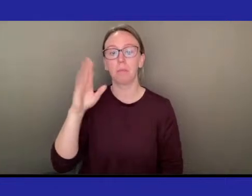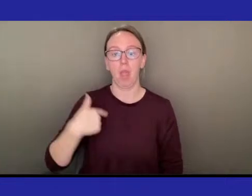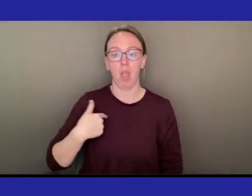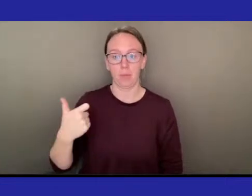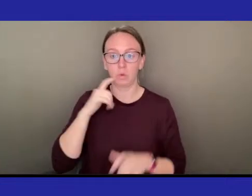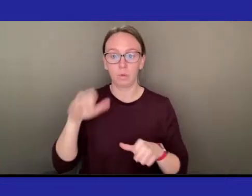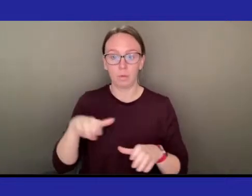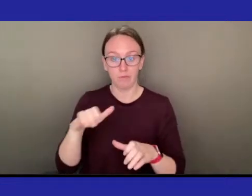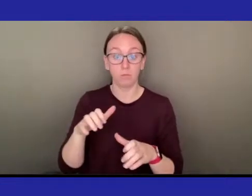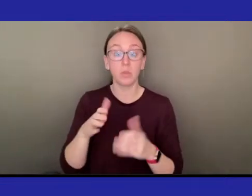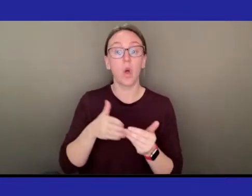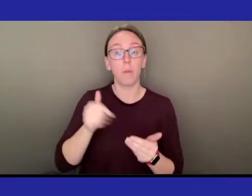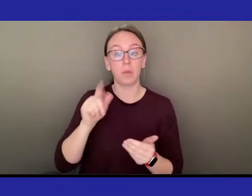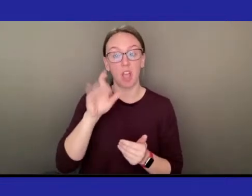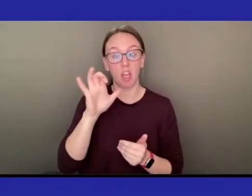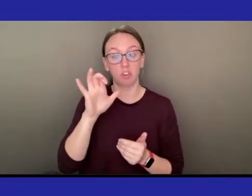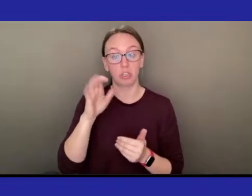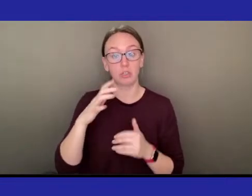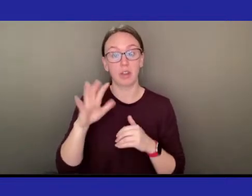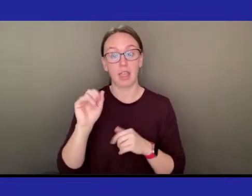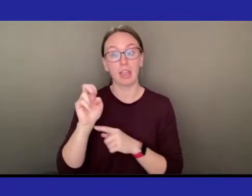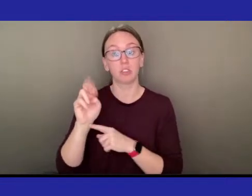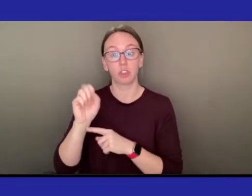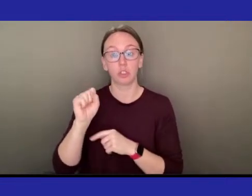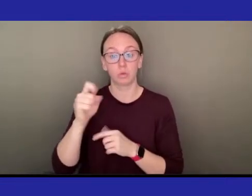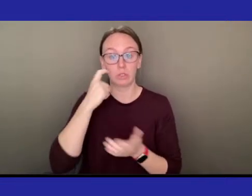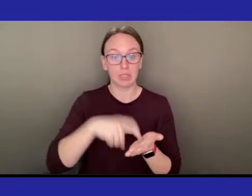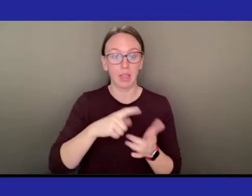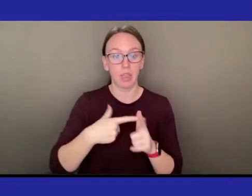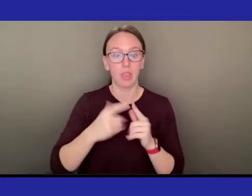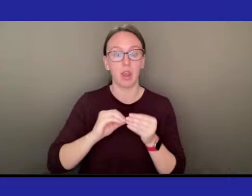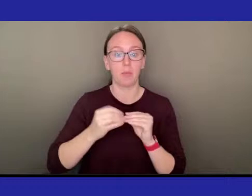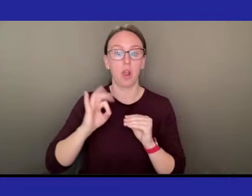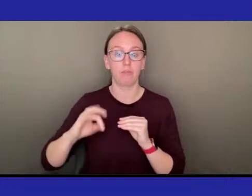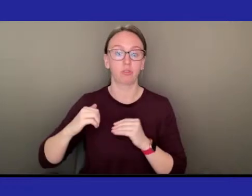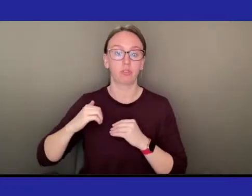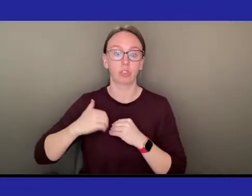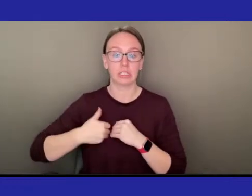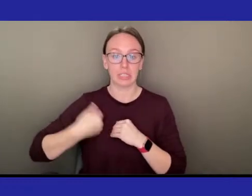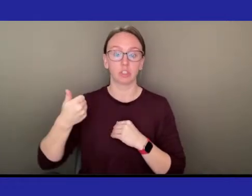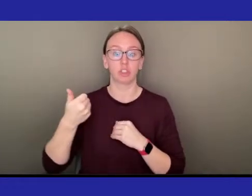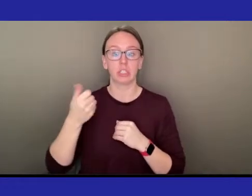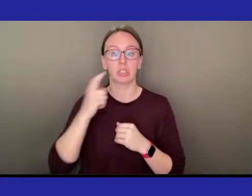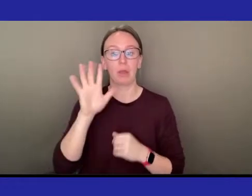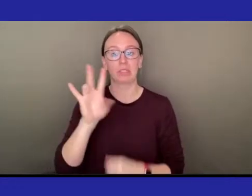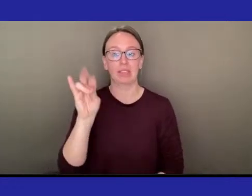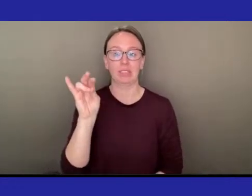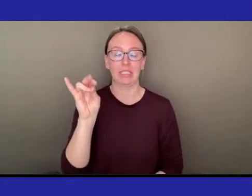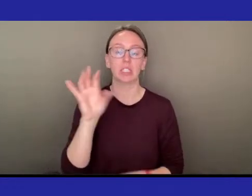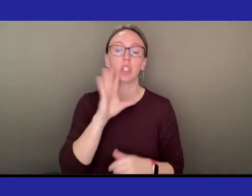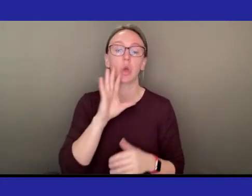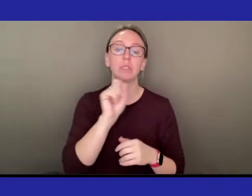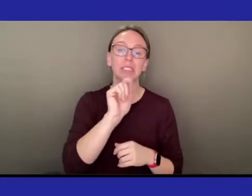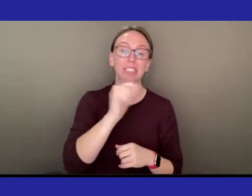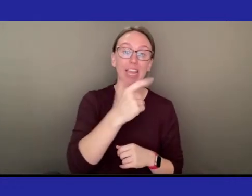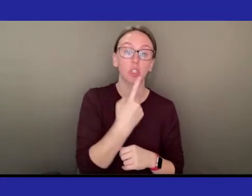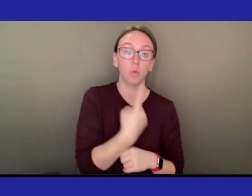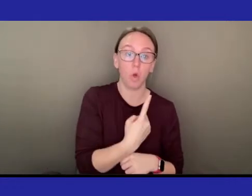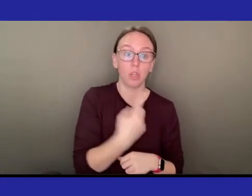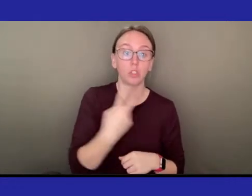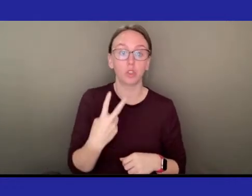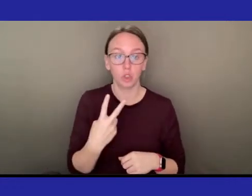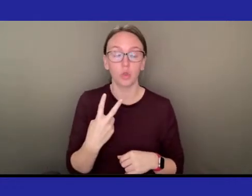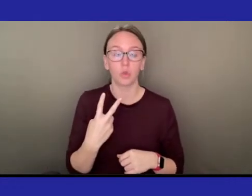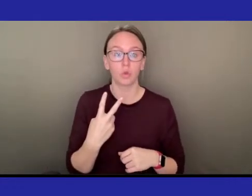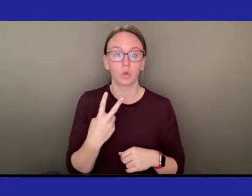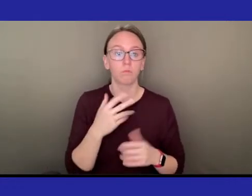cancers that were detected, and the number of resections were around 70. So staging, stages 1, 2, they're offered